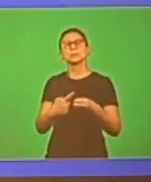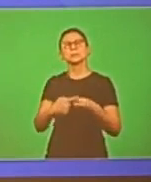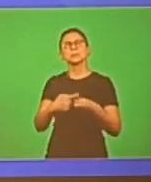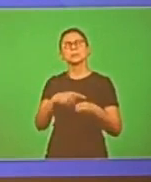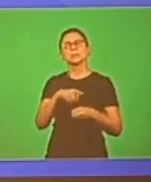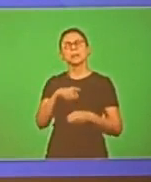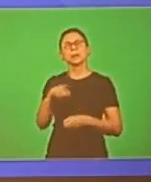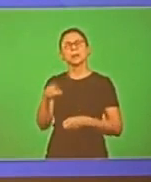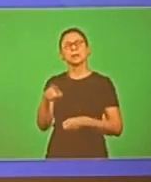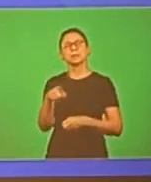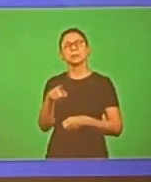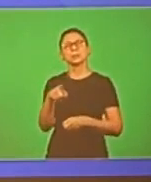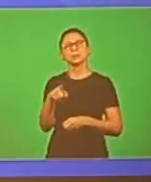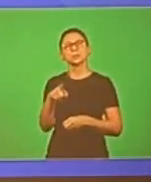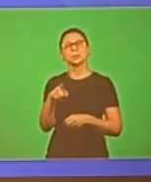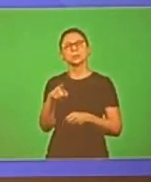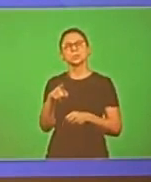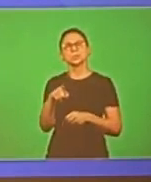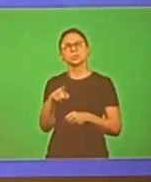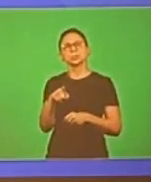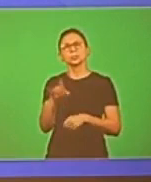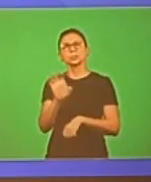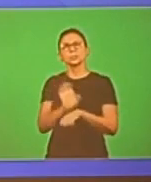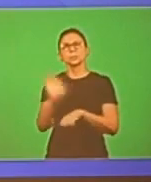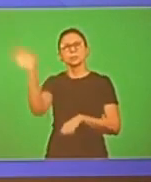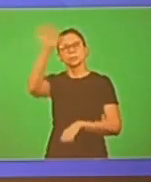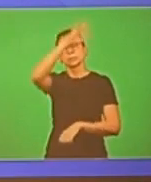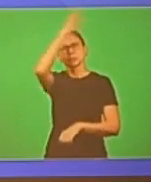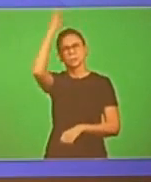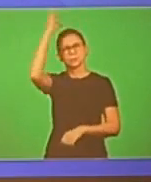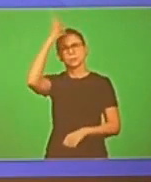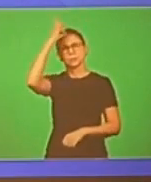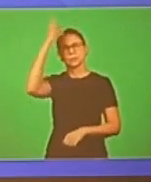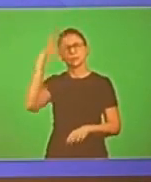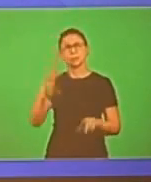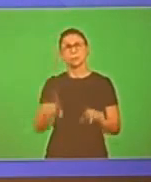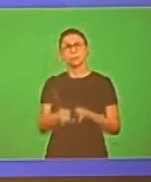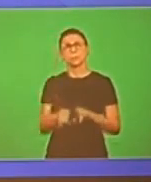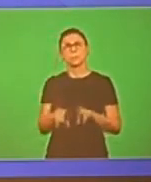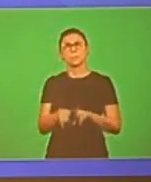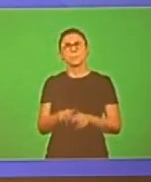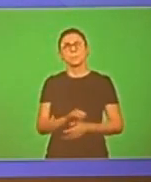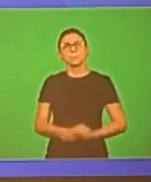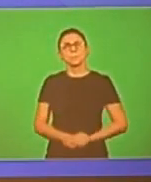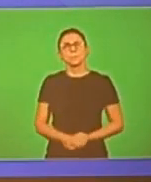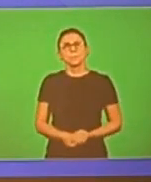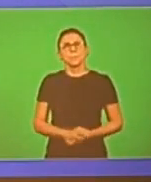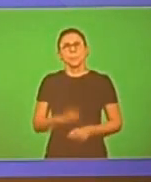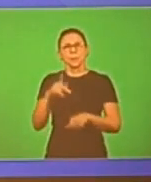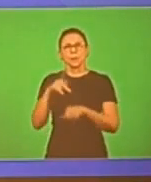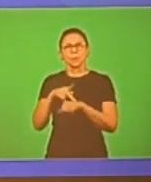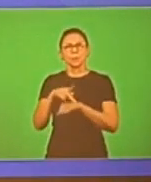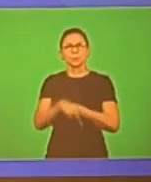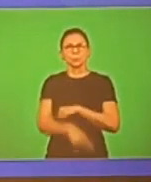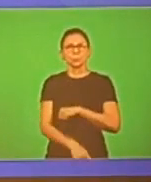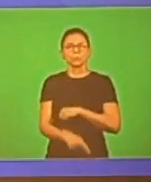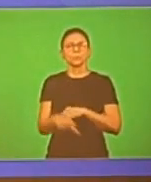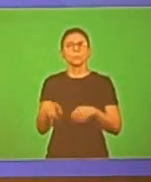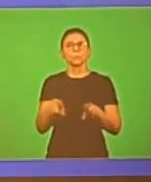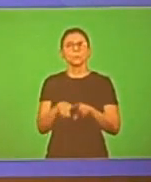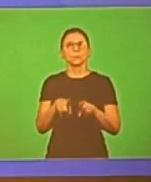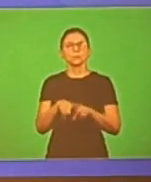Monteiro, the interior of the state of Espírito Santo. Also in Teófilo Otoni, Minas Gerais,